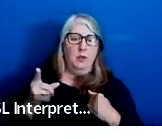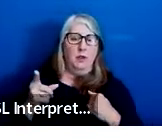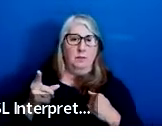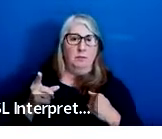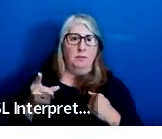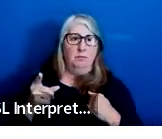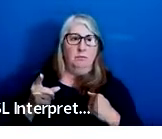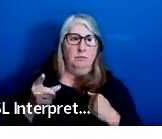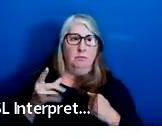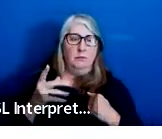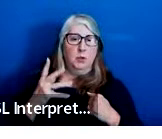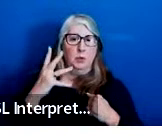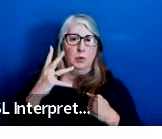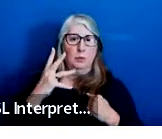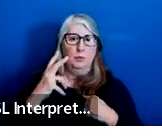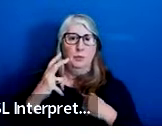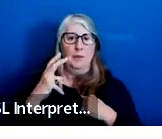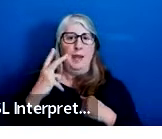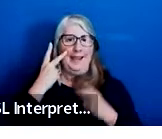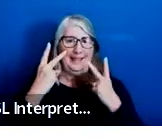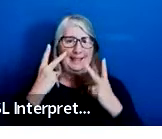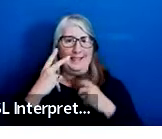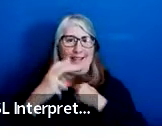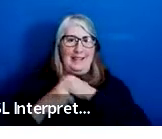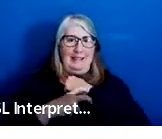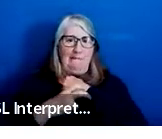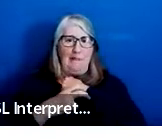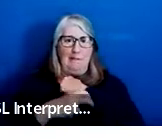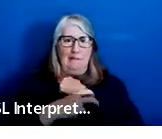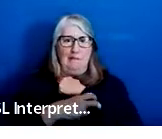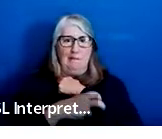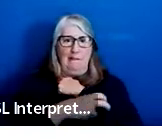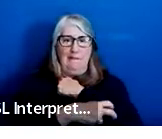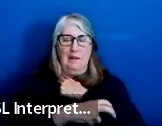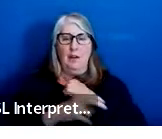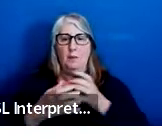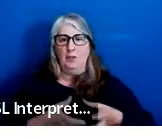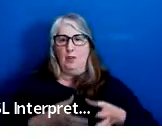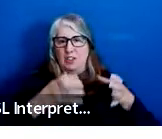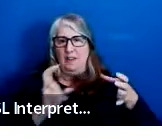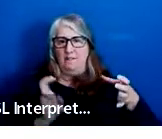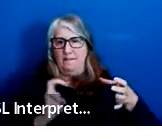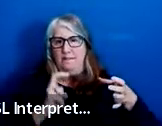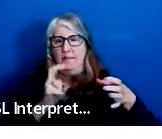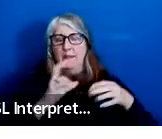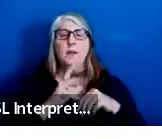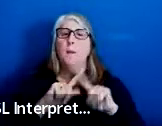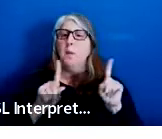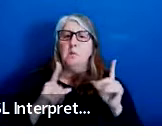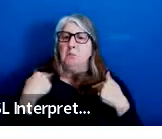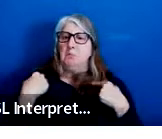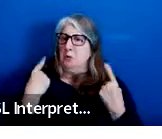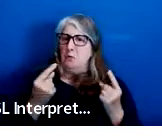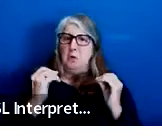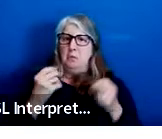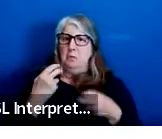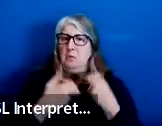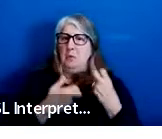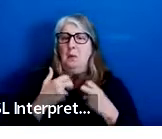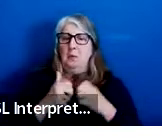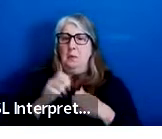tooth marks, my regular trash can. But thus far, I haven't had any concerns with my